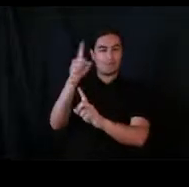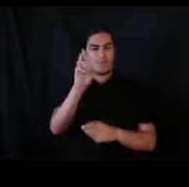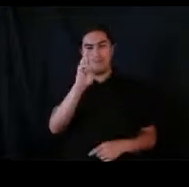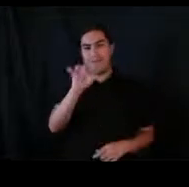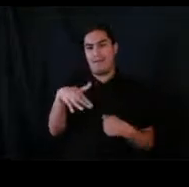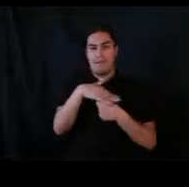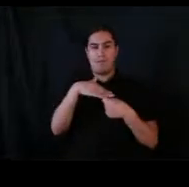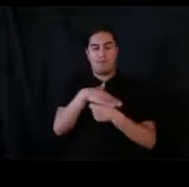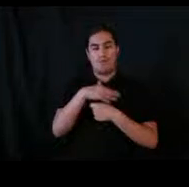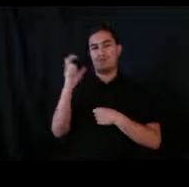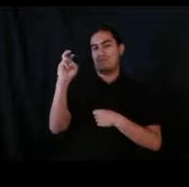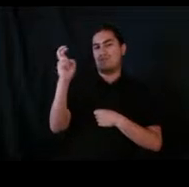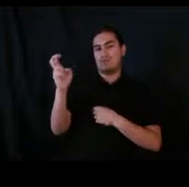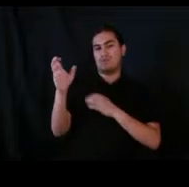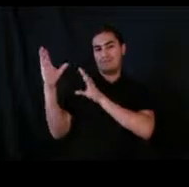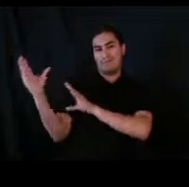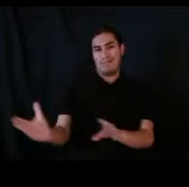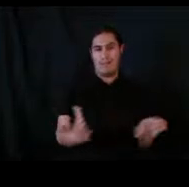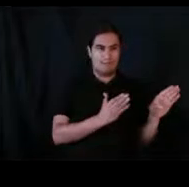transportation plan